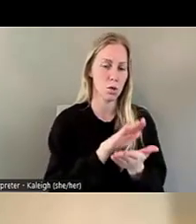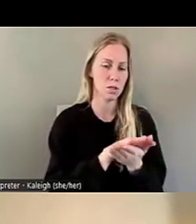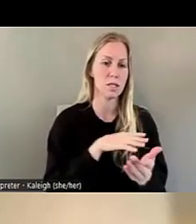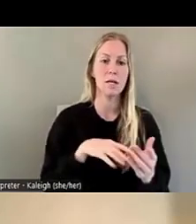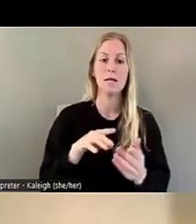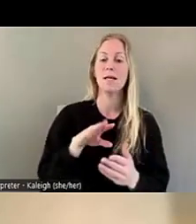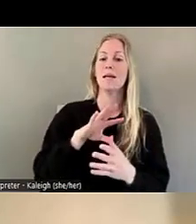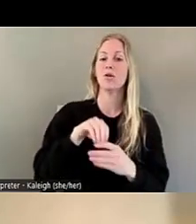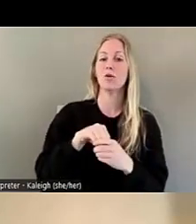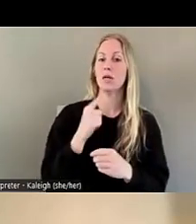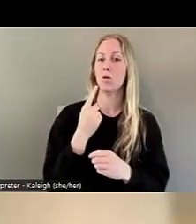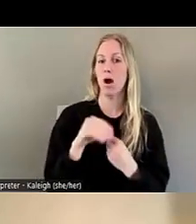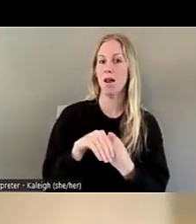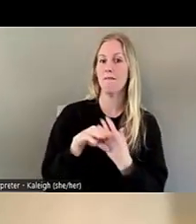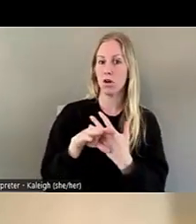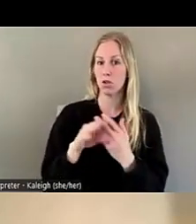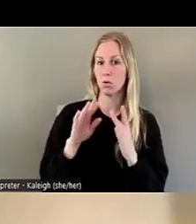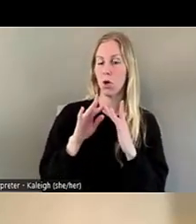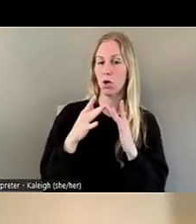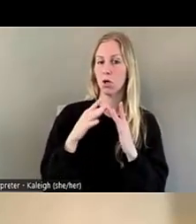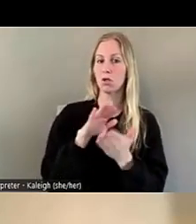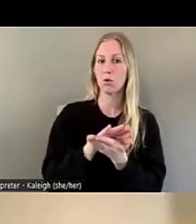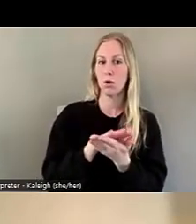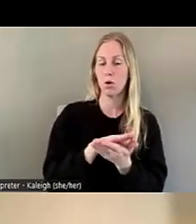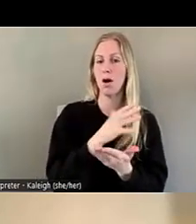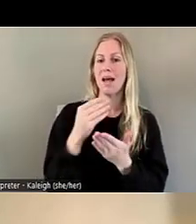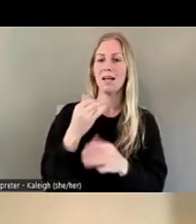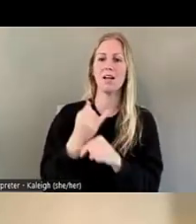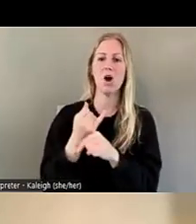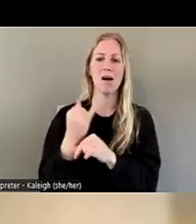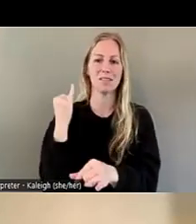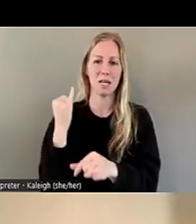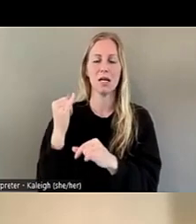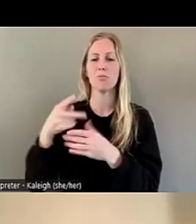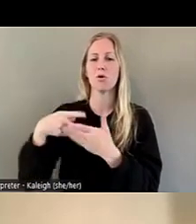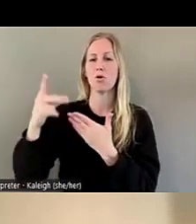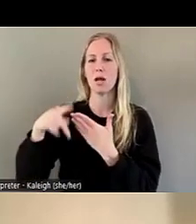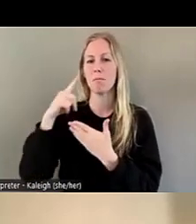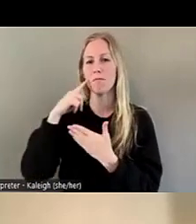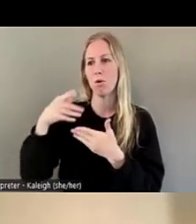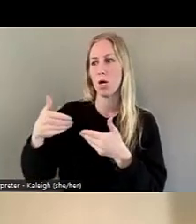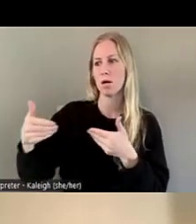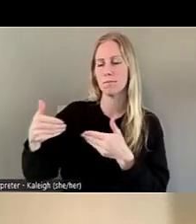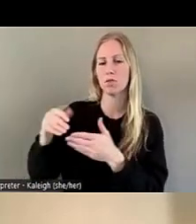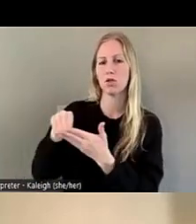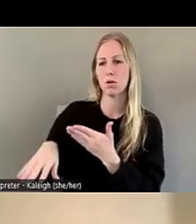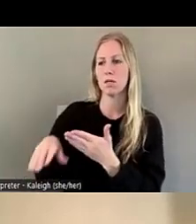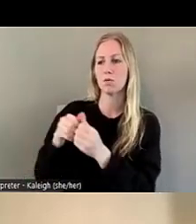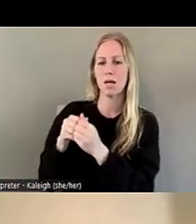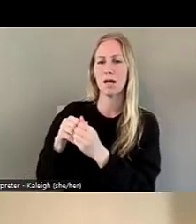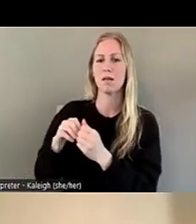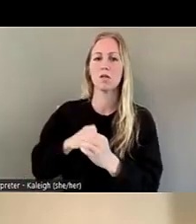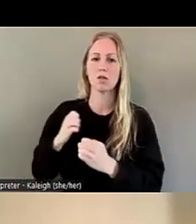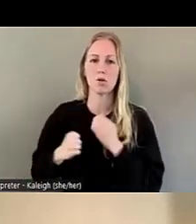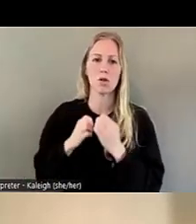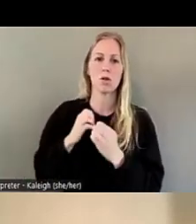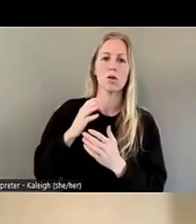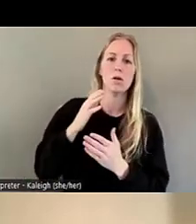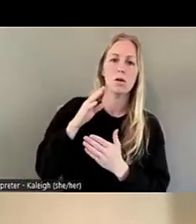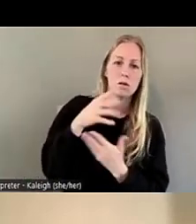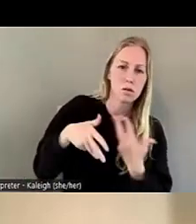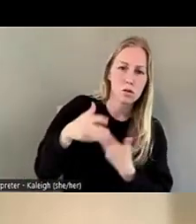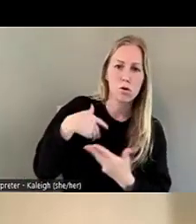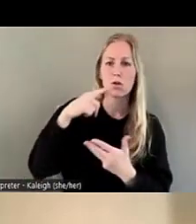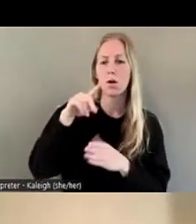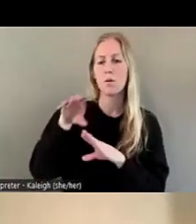off-site program for students with significant social, emotional, and behavioral challenges. In addition to its off-site program,